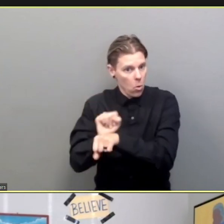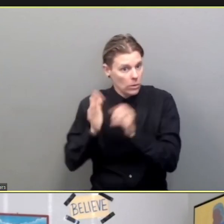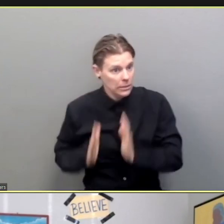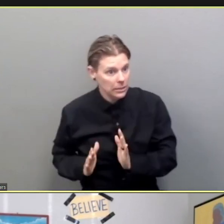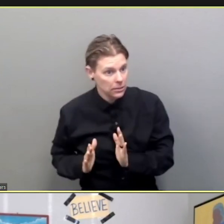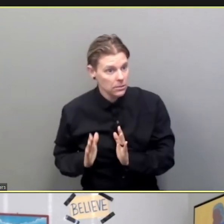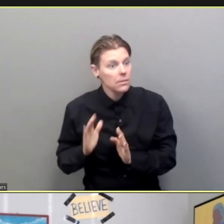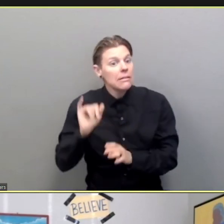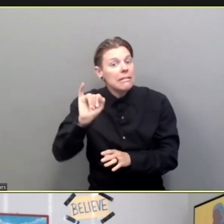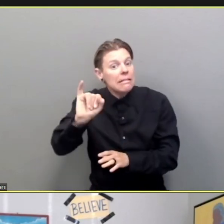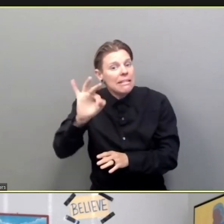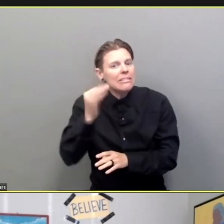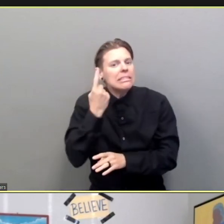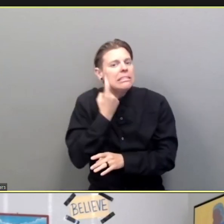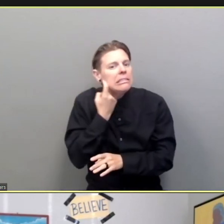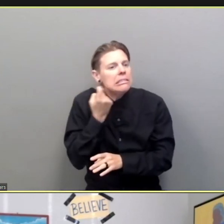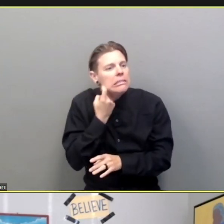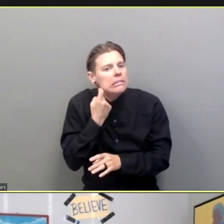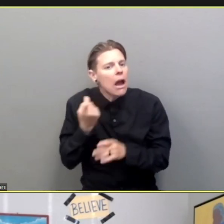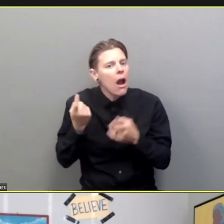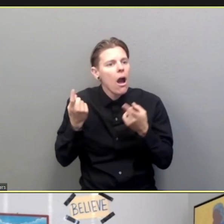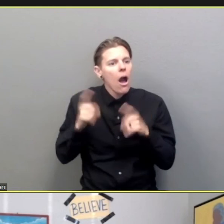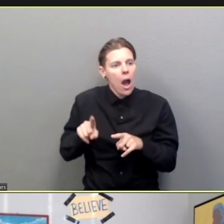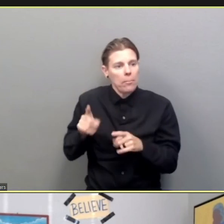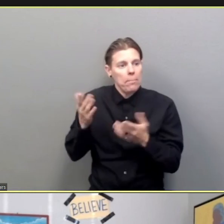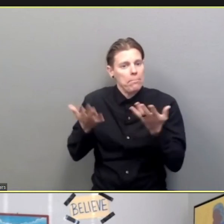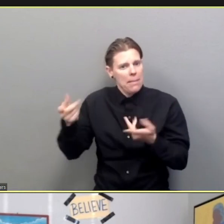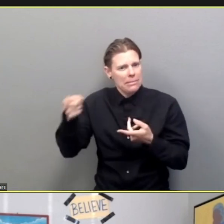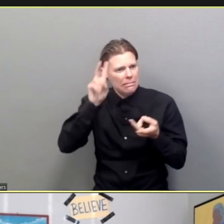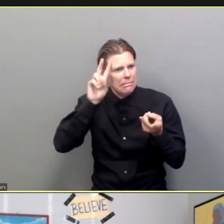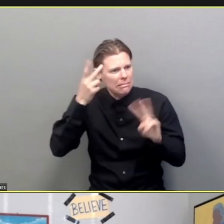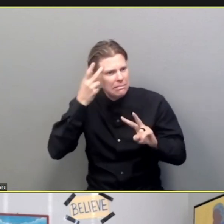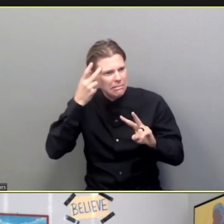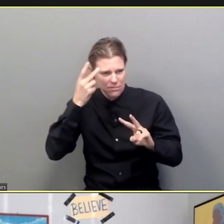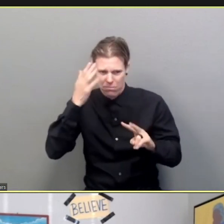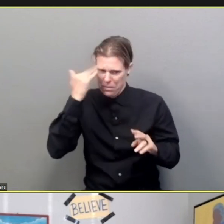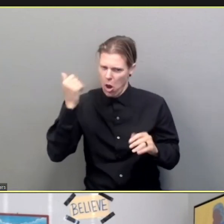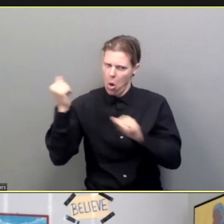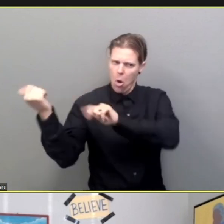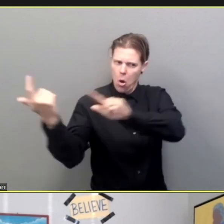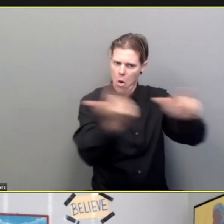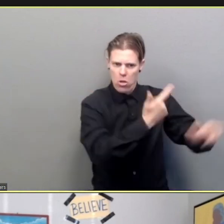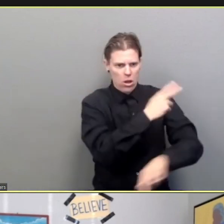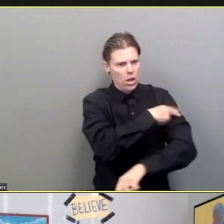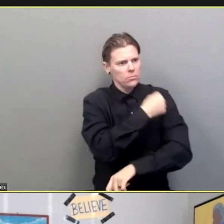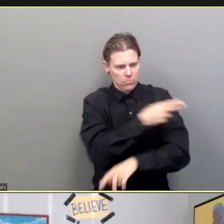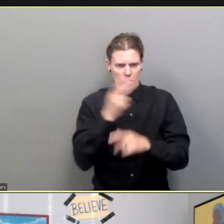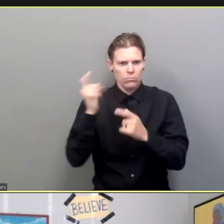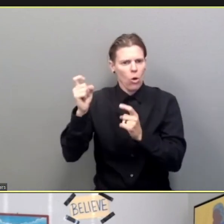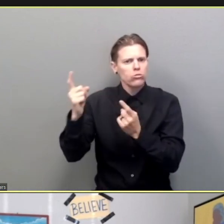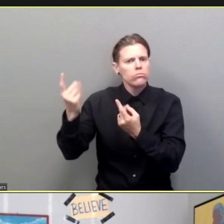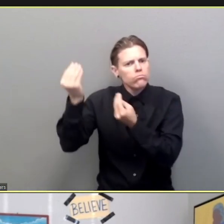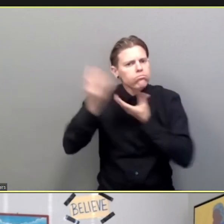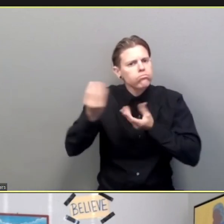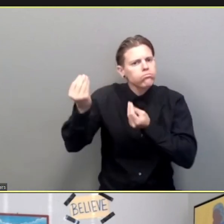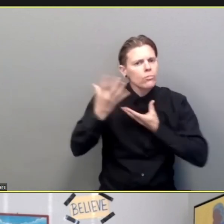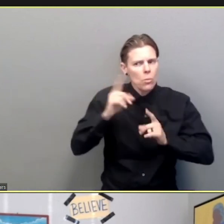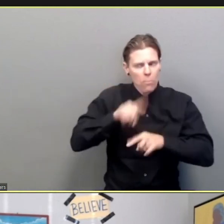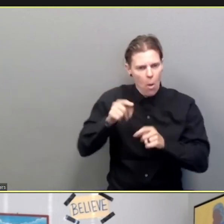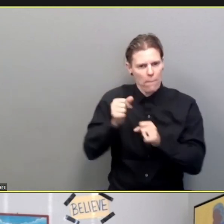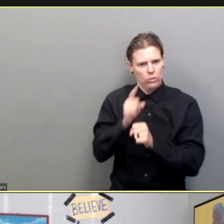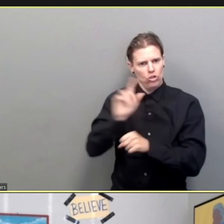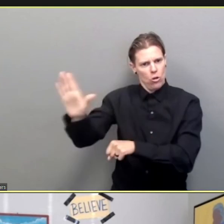have been reporting to us weekly and soon to be monthly for most of them since